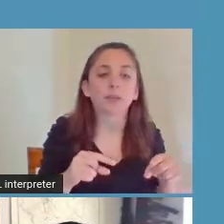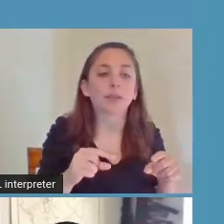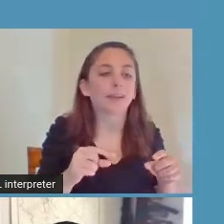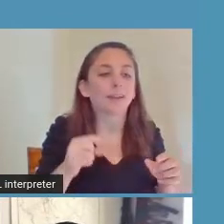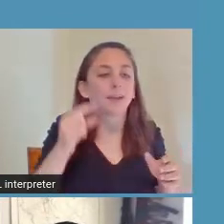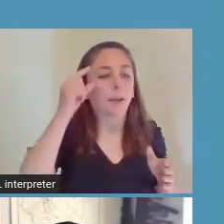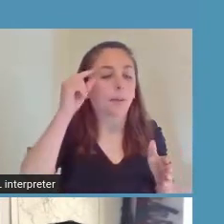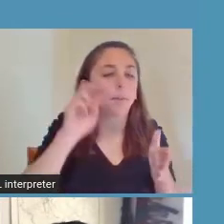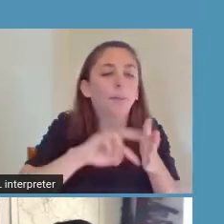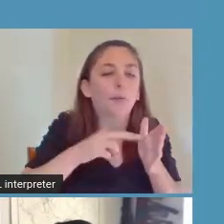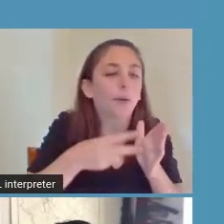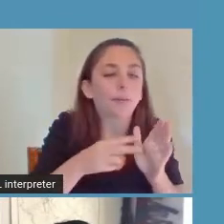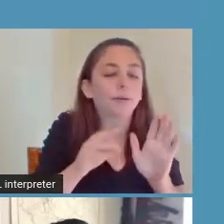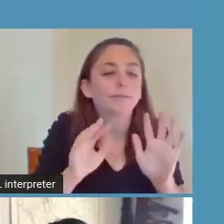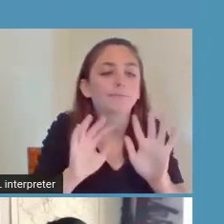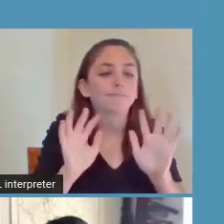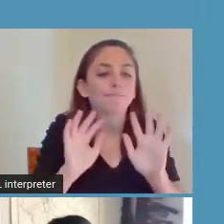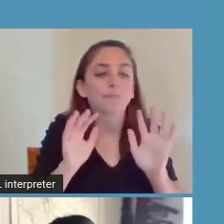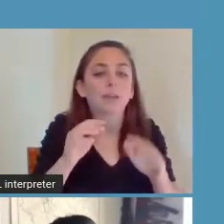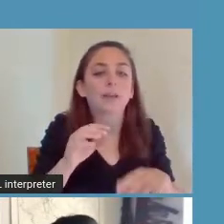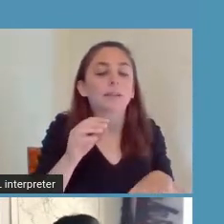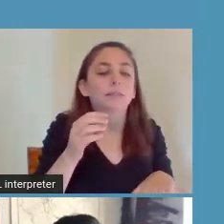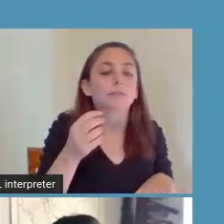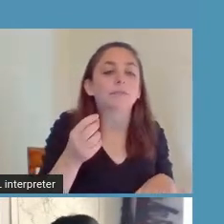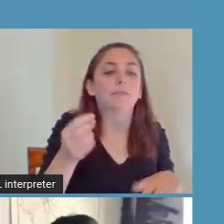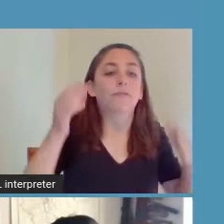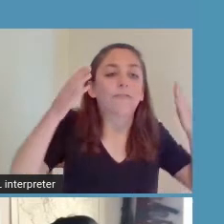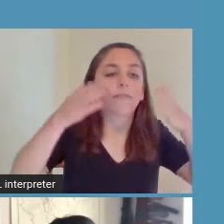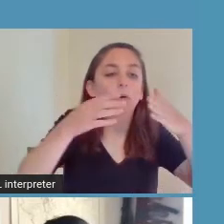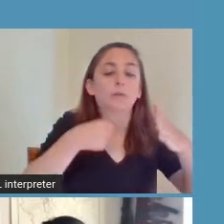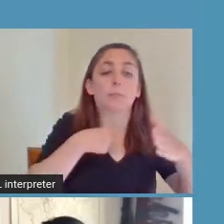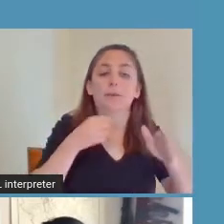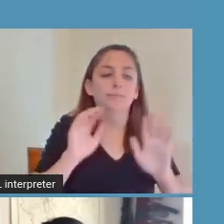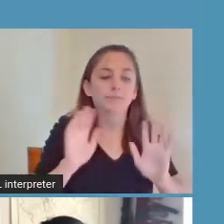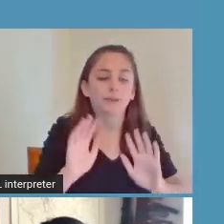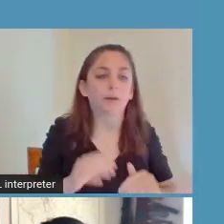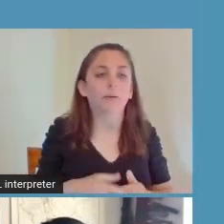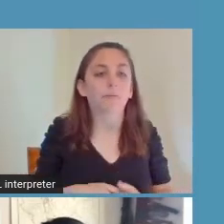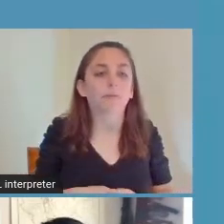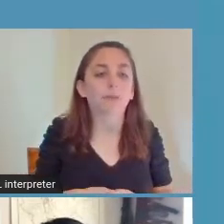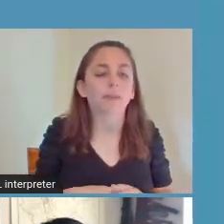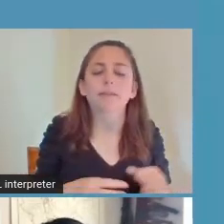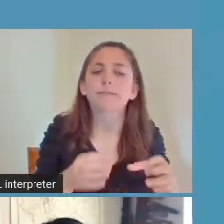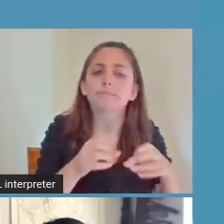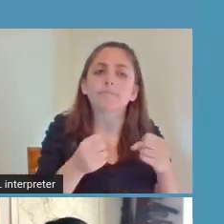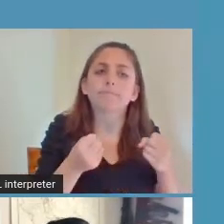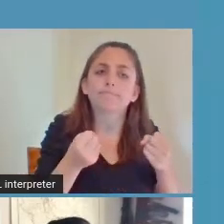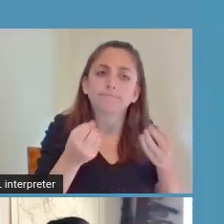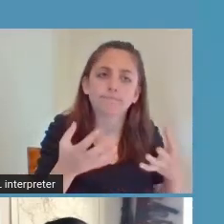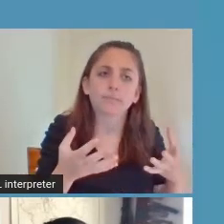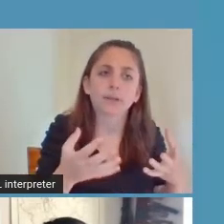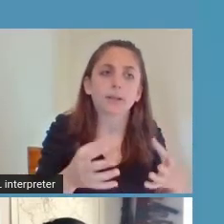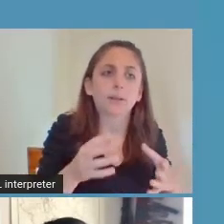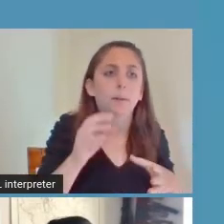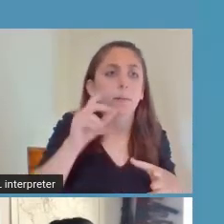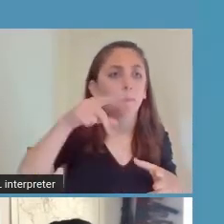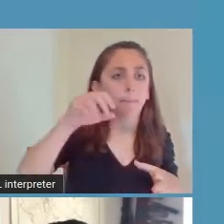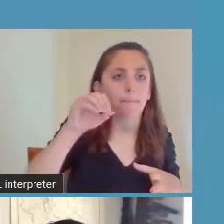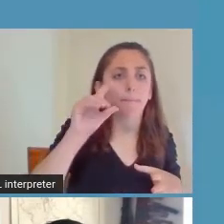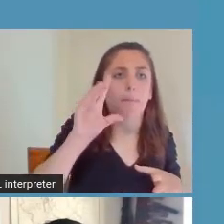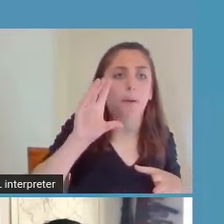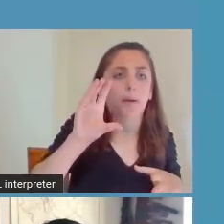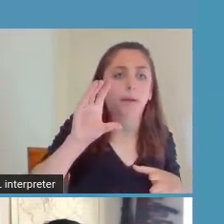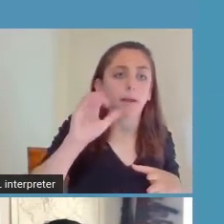I'm the future of Indigenous podcasting. The reason is that a lot of podcasts are home